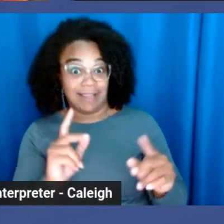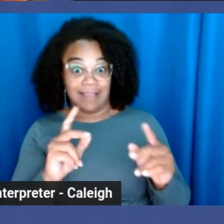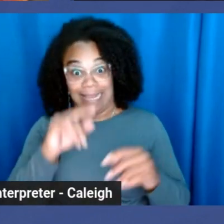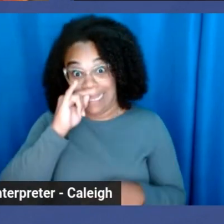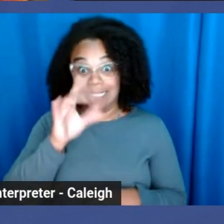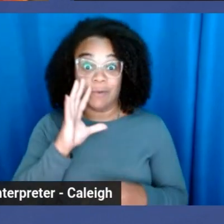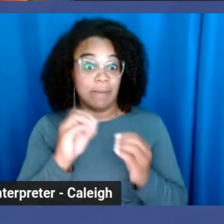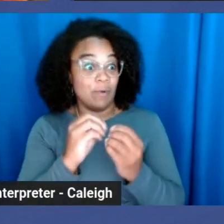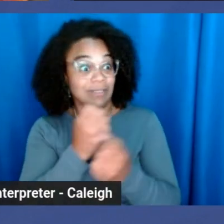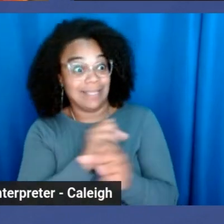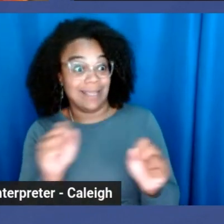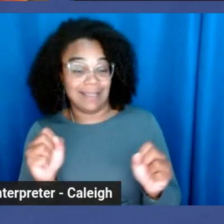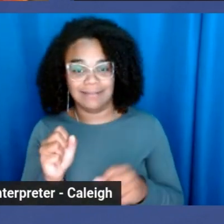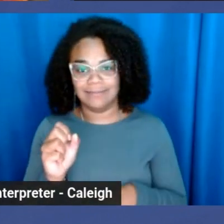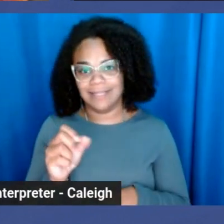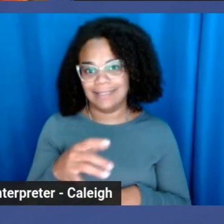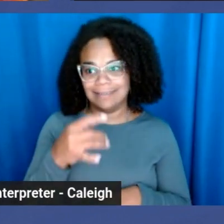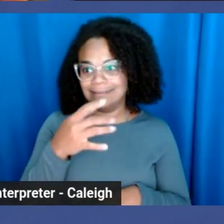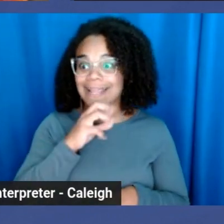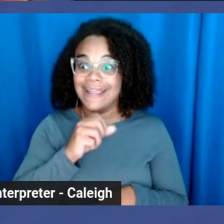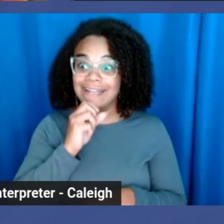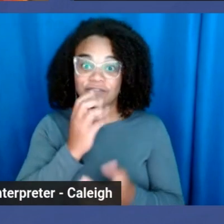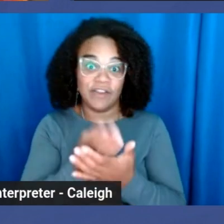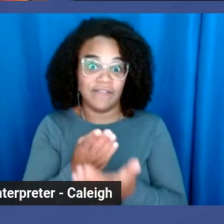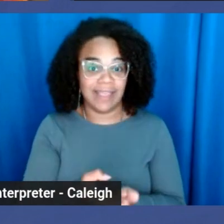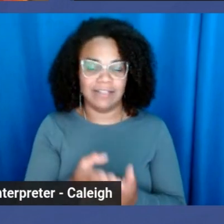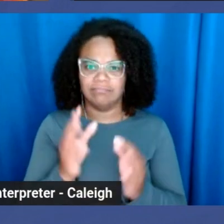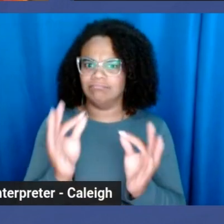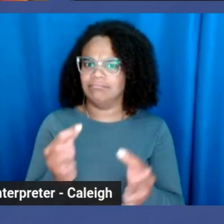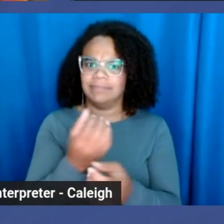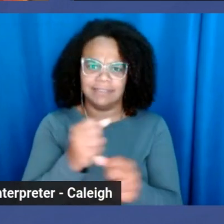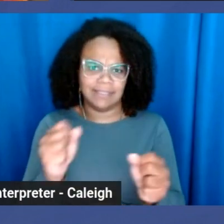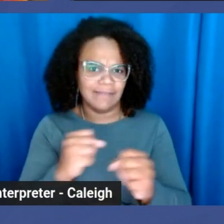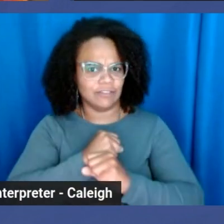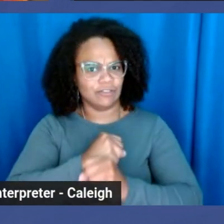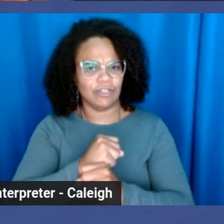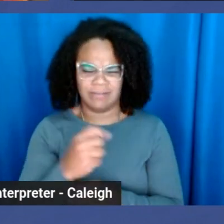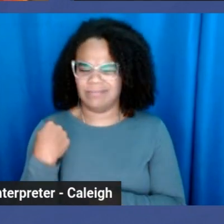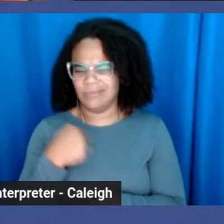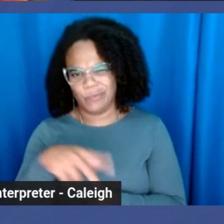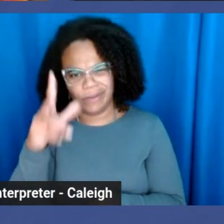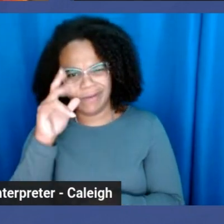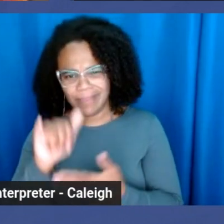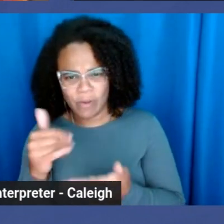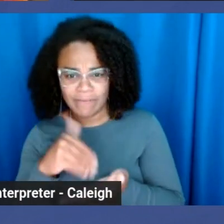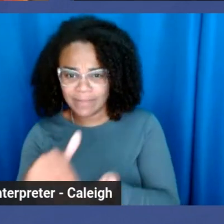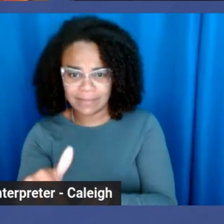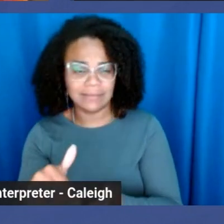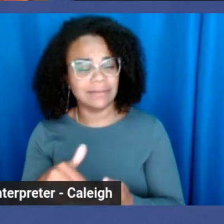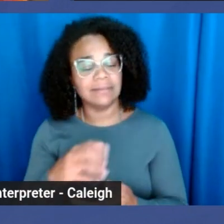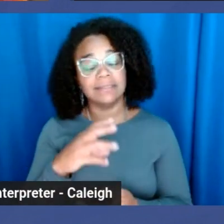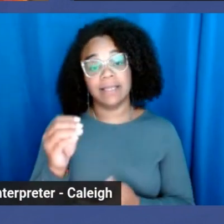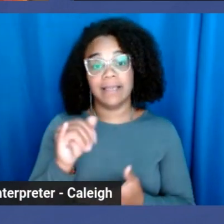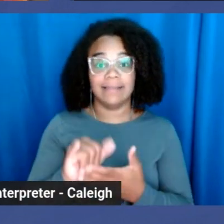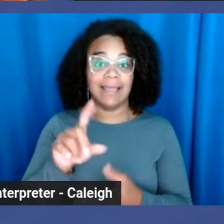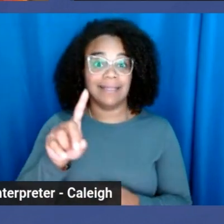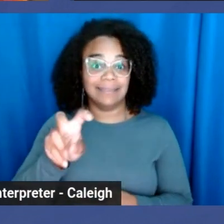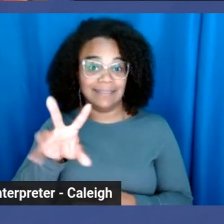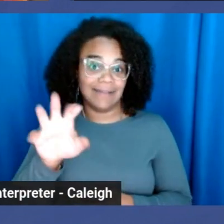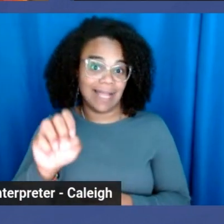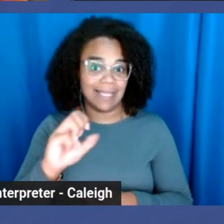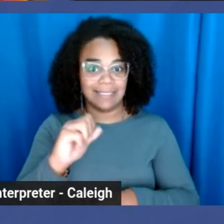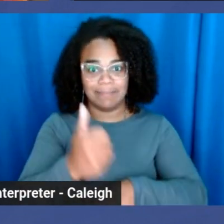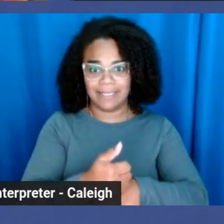age verification is totally safe and secure, right? That's something we hear all the time. And inversely, like that device-based filters or